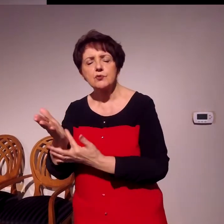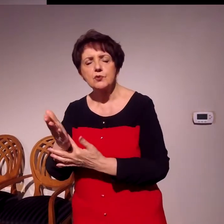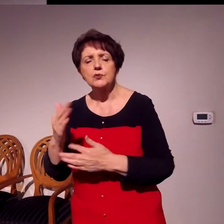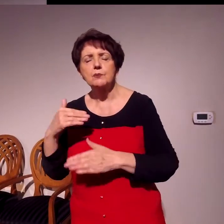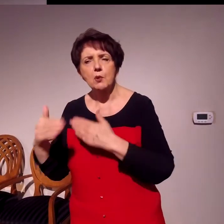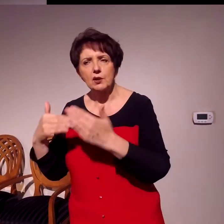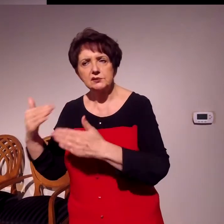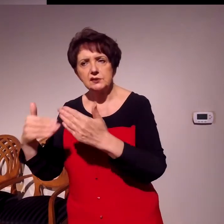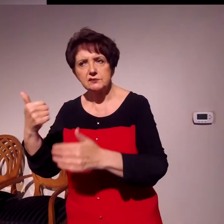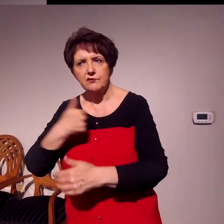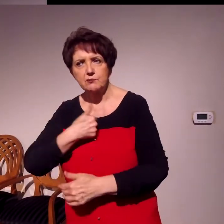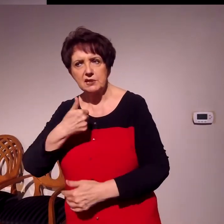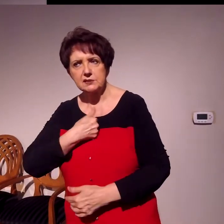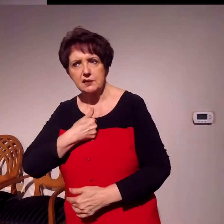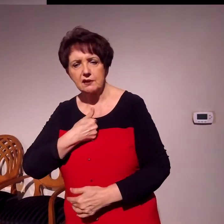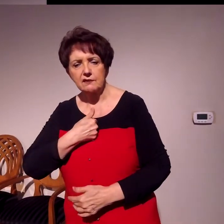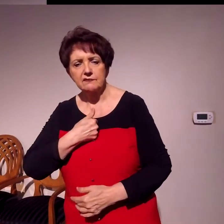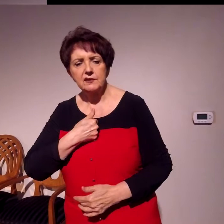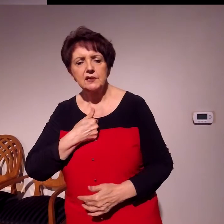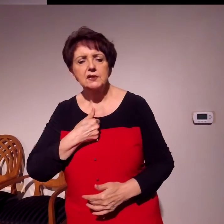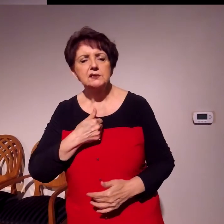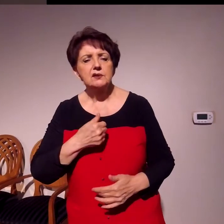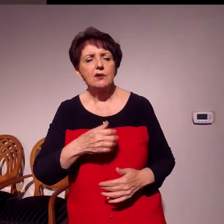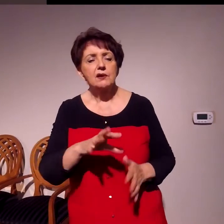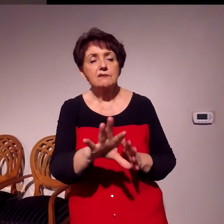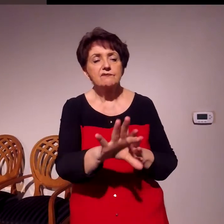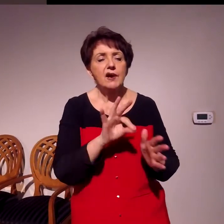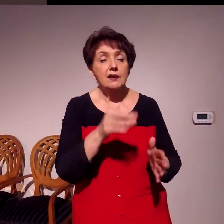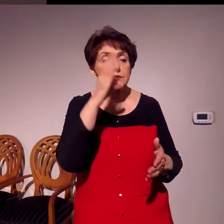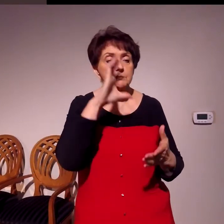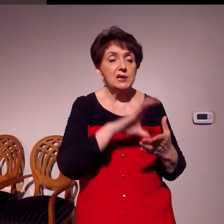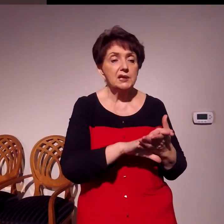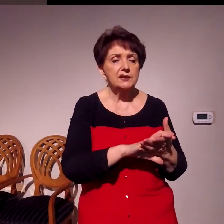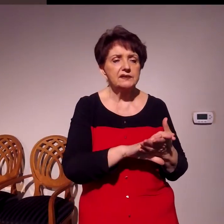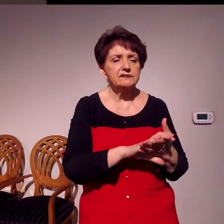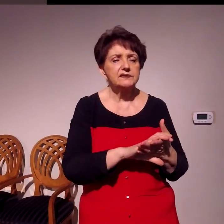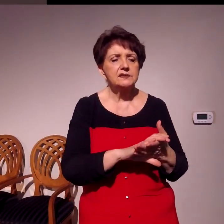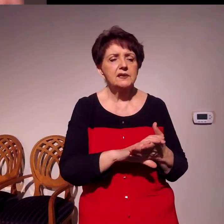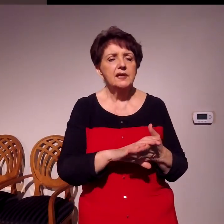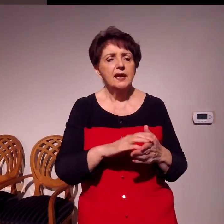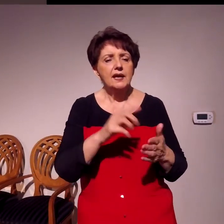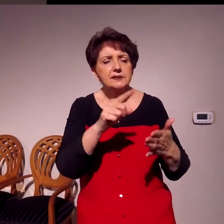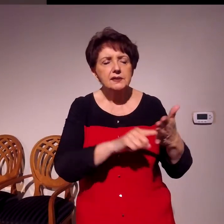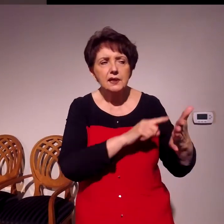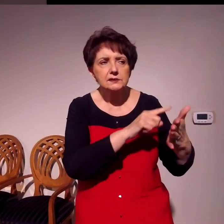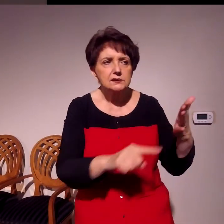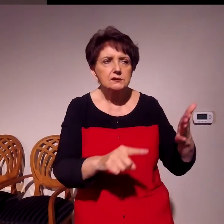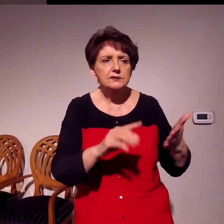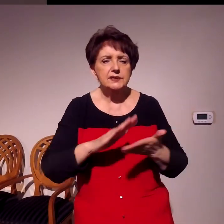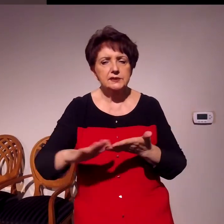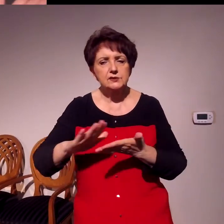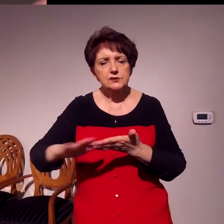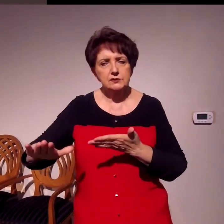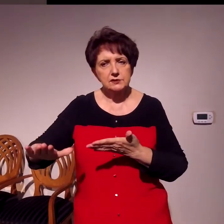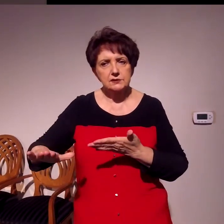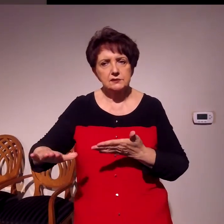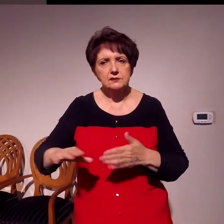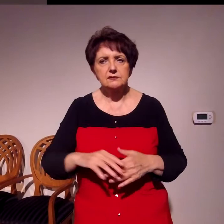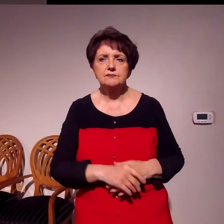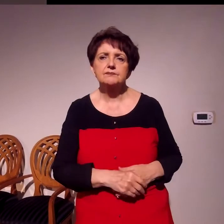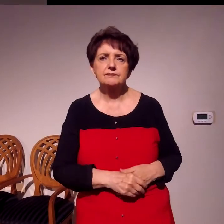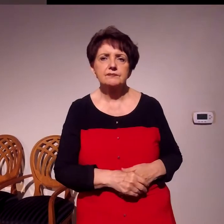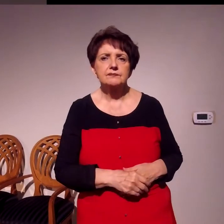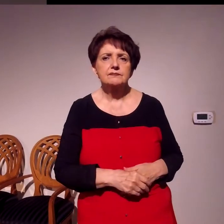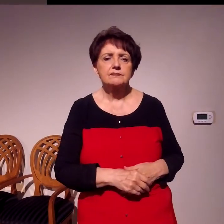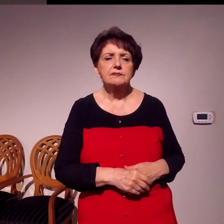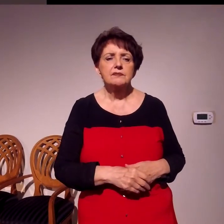those beliefs and negate the excuses. Do you see, that's what our spiritual work does. It unearths the belief, gives us